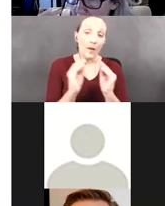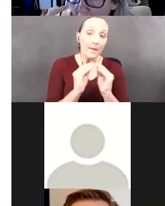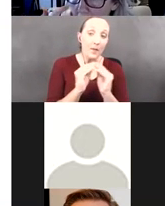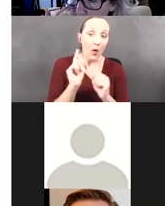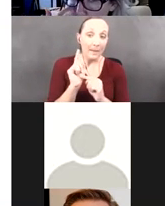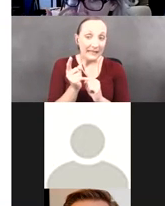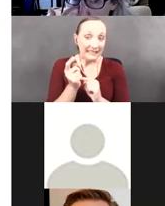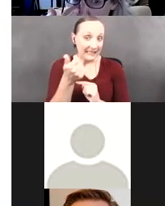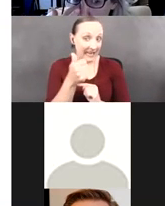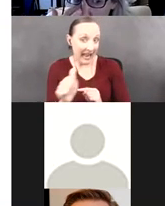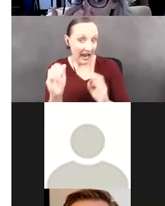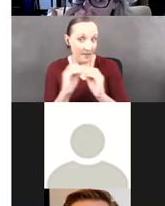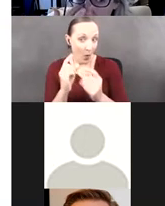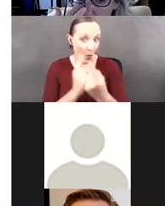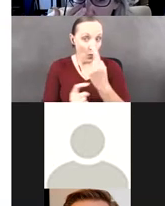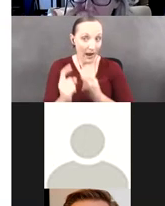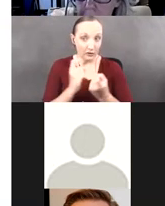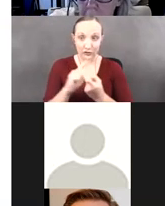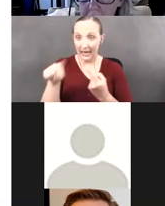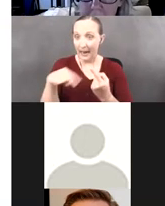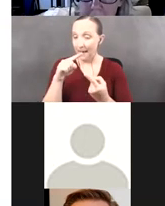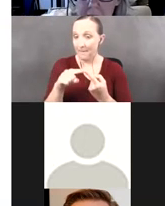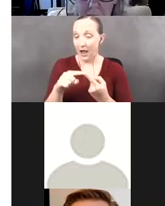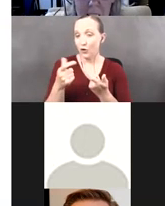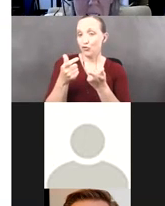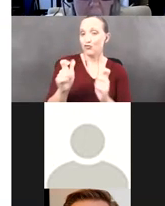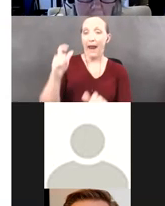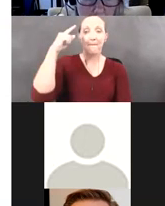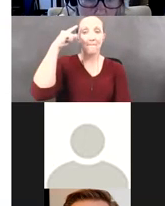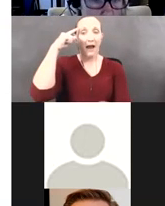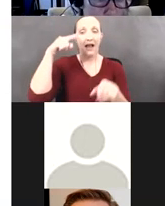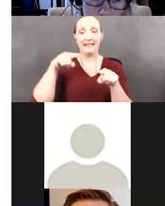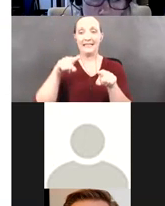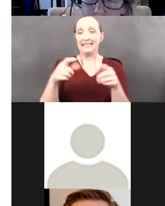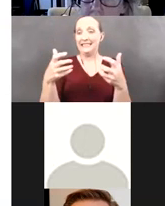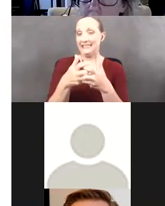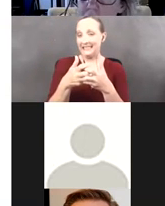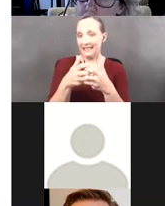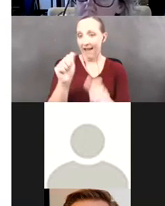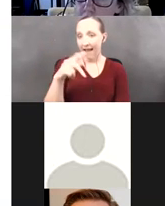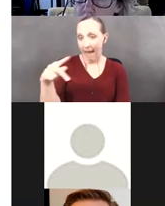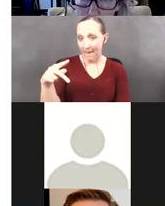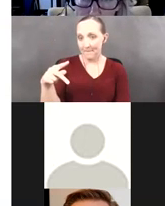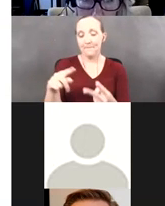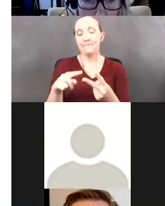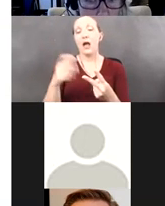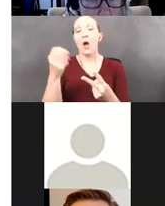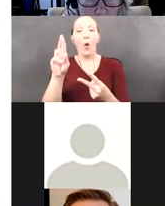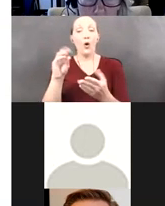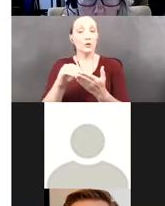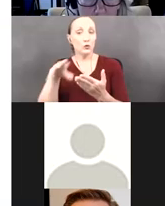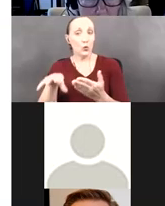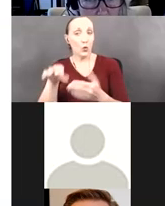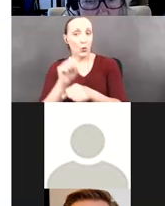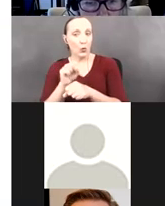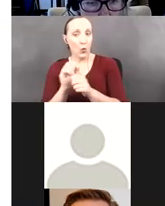additional y no hay más questions regarding preguntas. the Great Minds in Sync app or the student workbooks, please